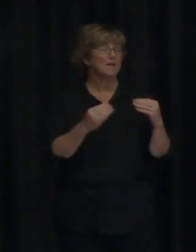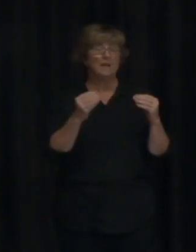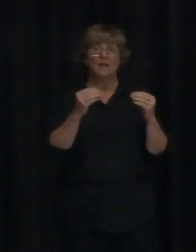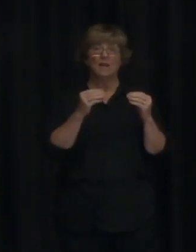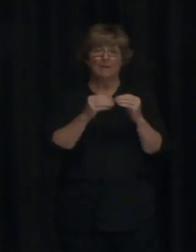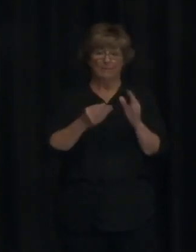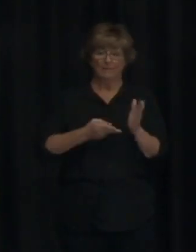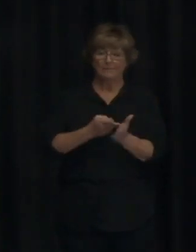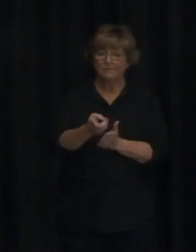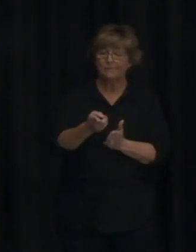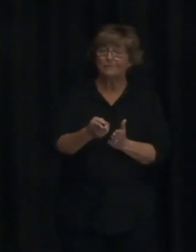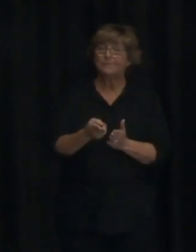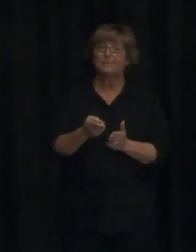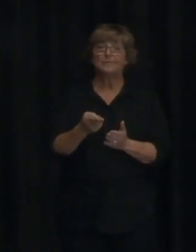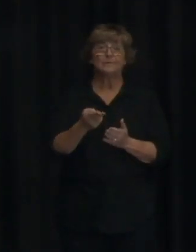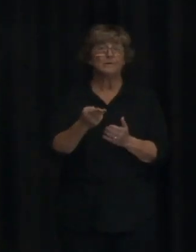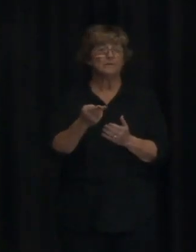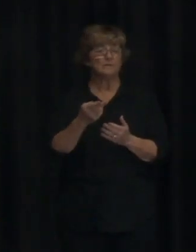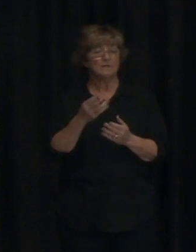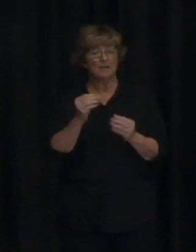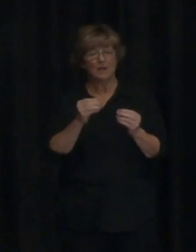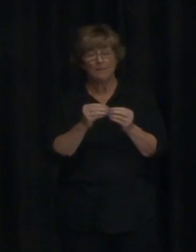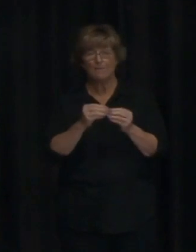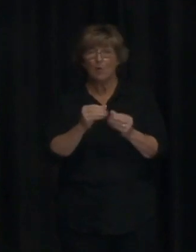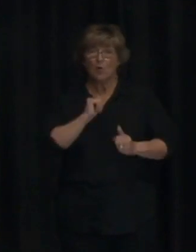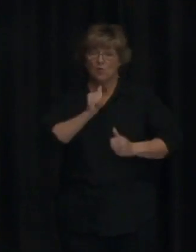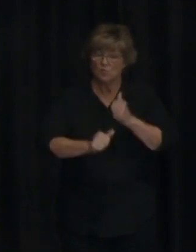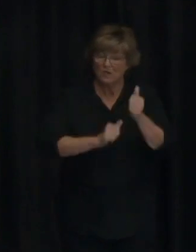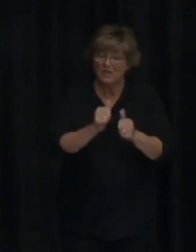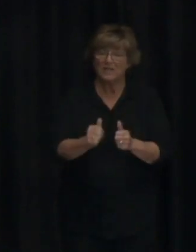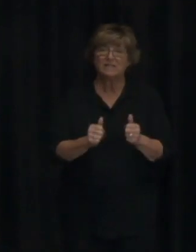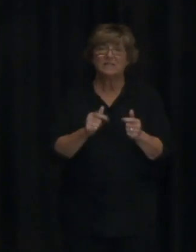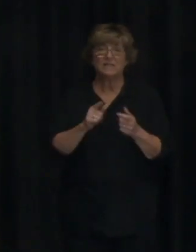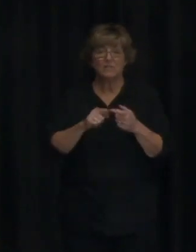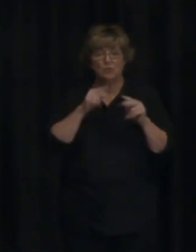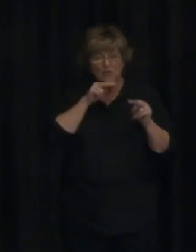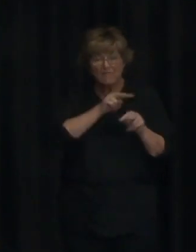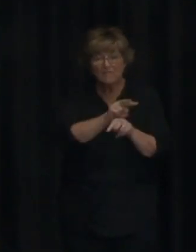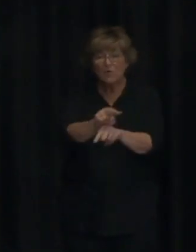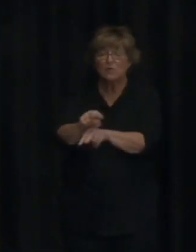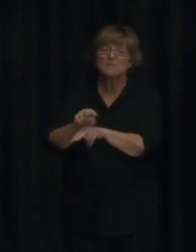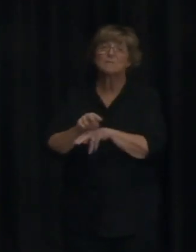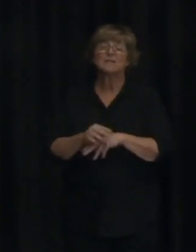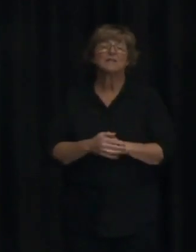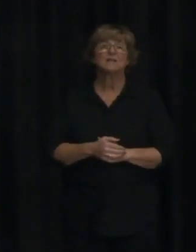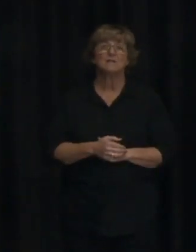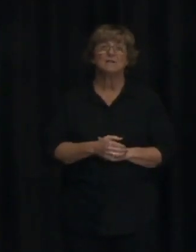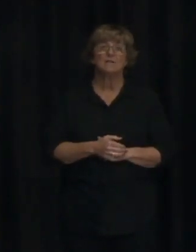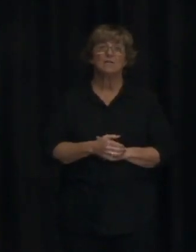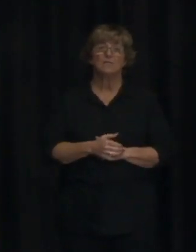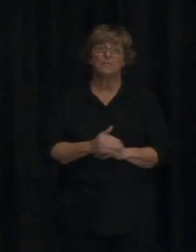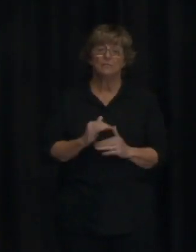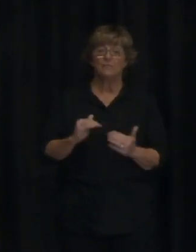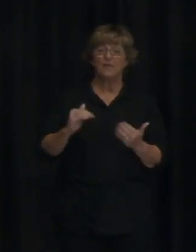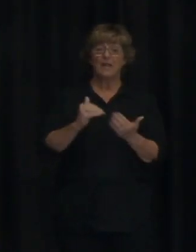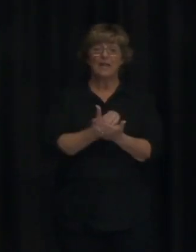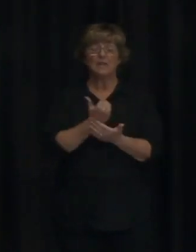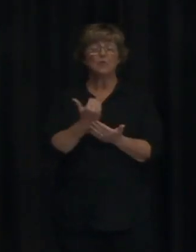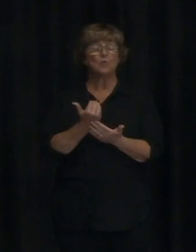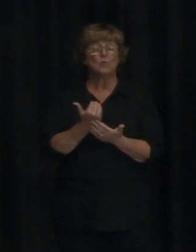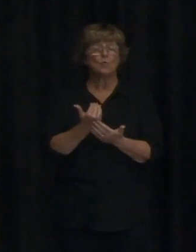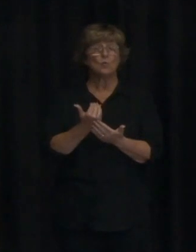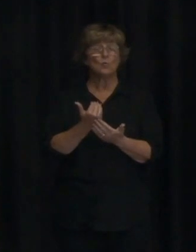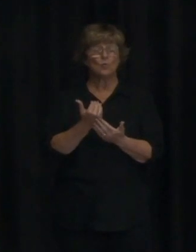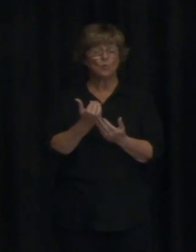much more data collection, much more aggressive framework on enforcement, a new hub that will be provided as schools reopen